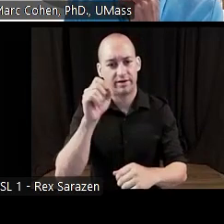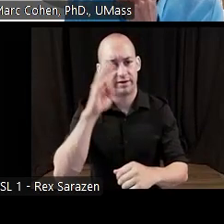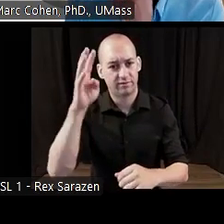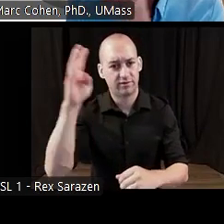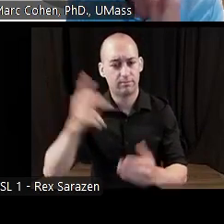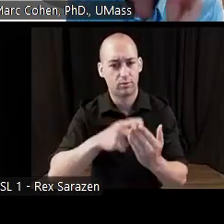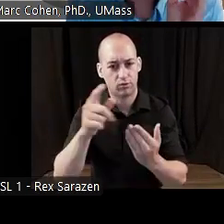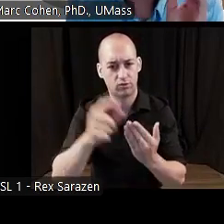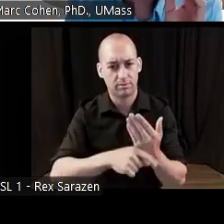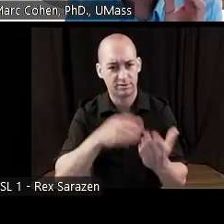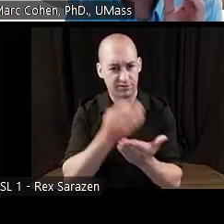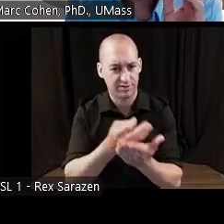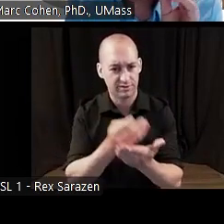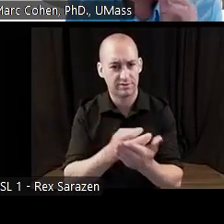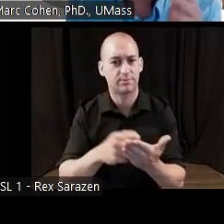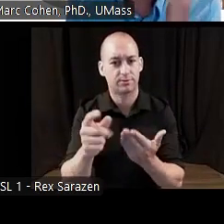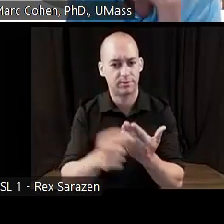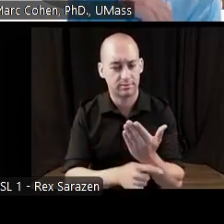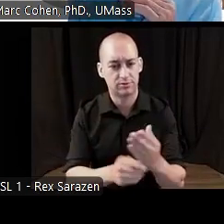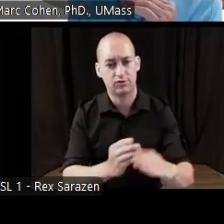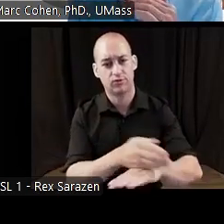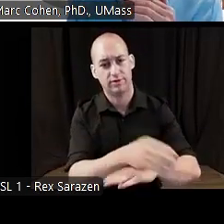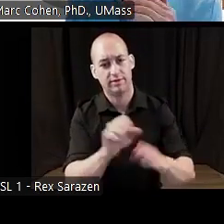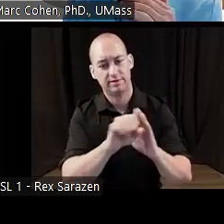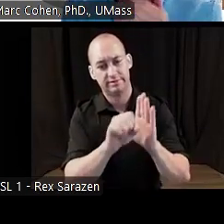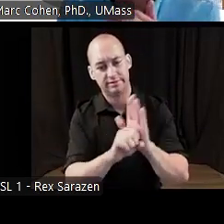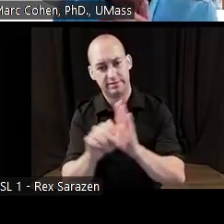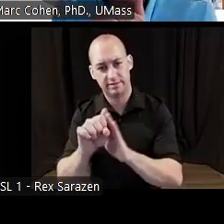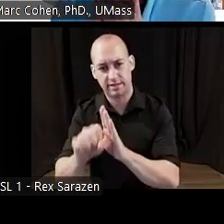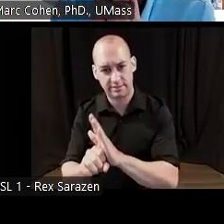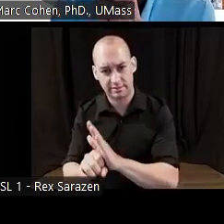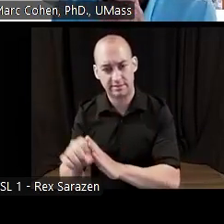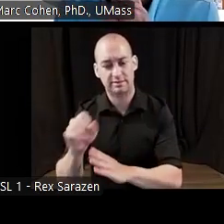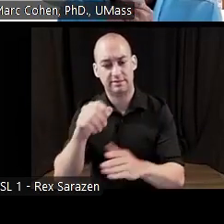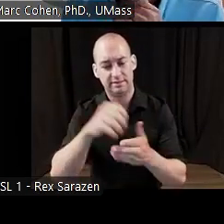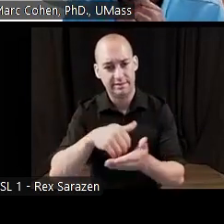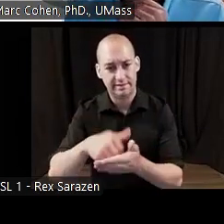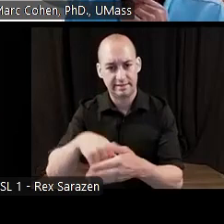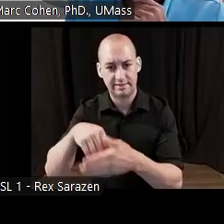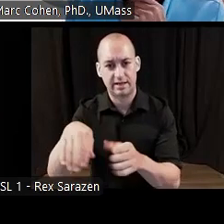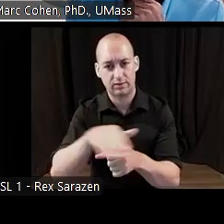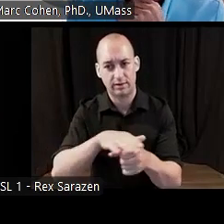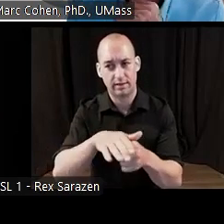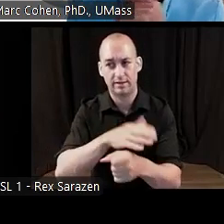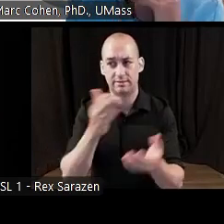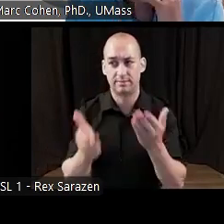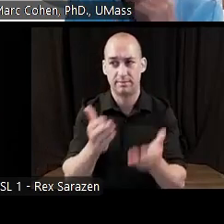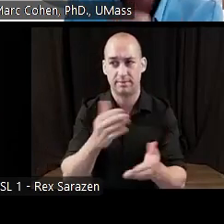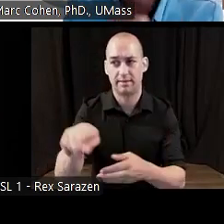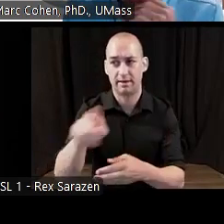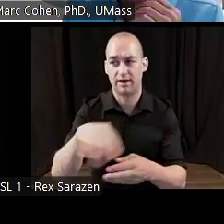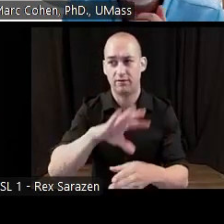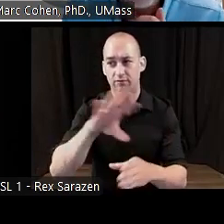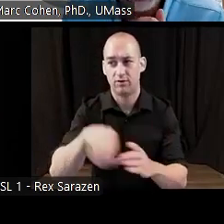programs across the states, and also digging down into localities that may be involved in investing